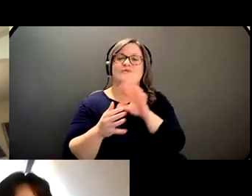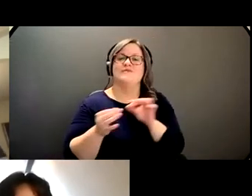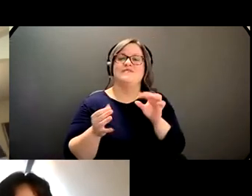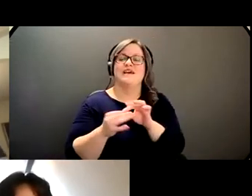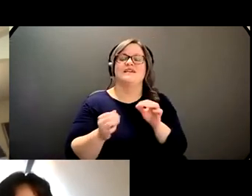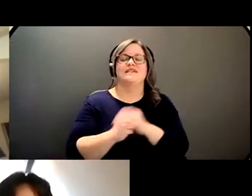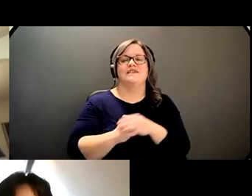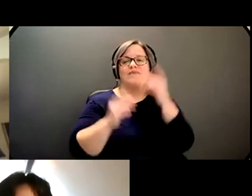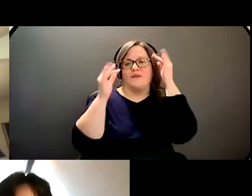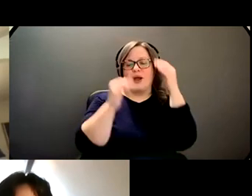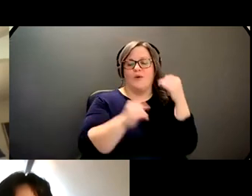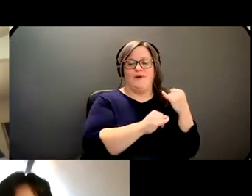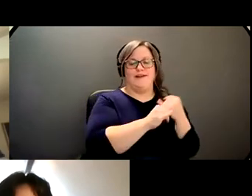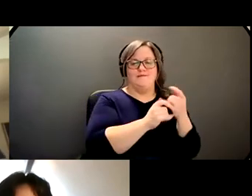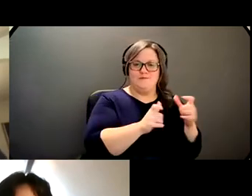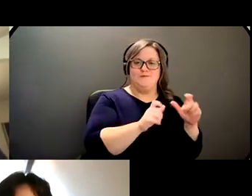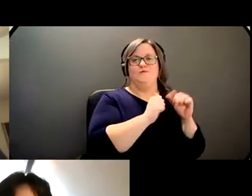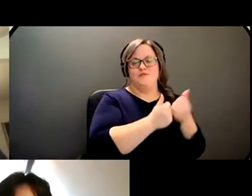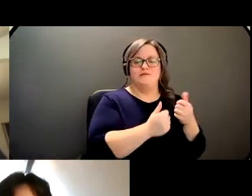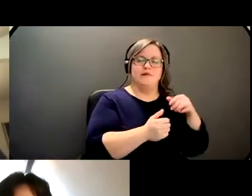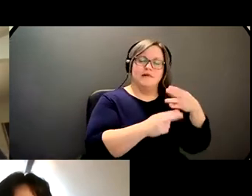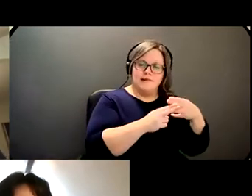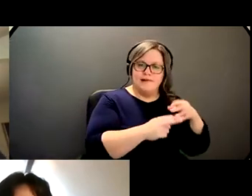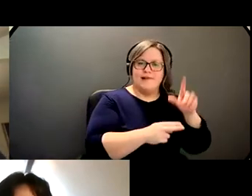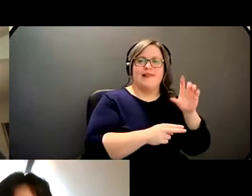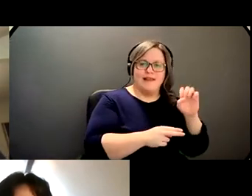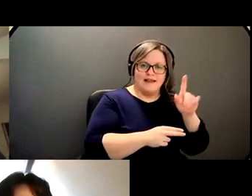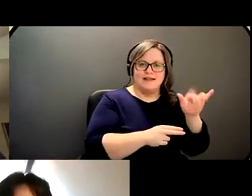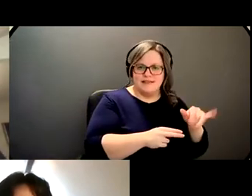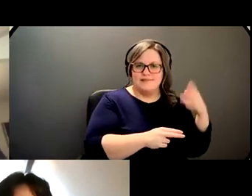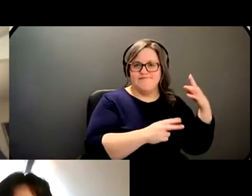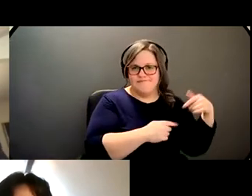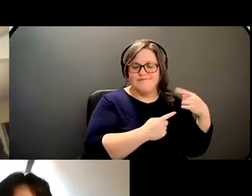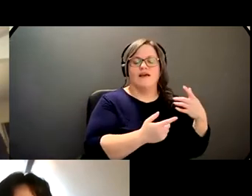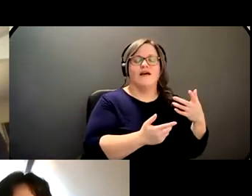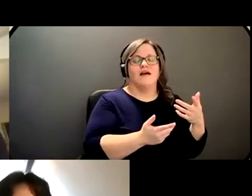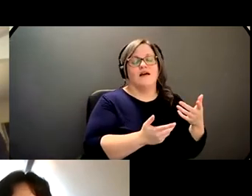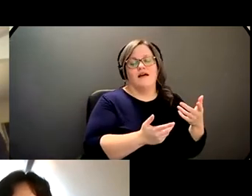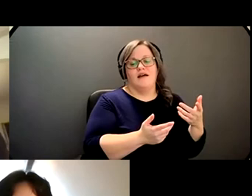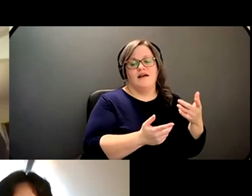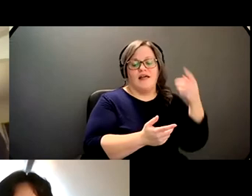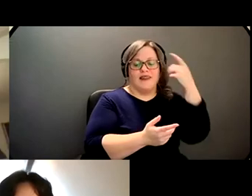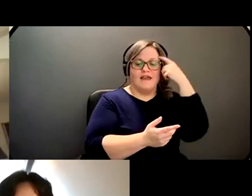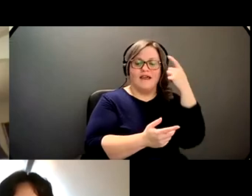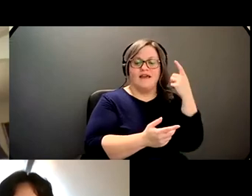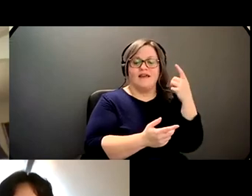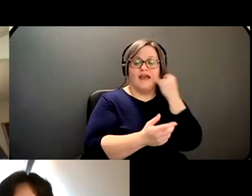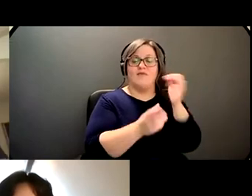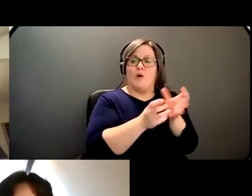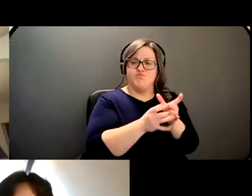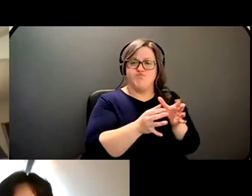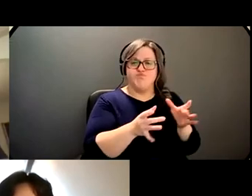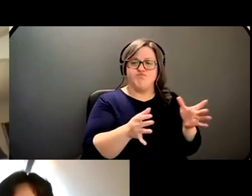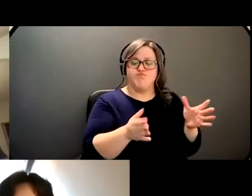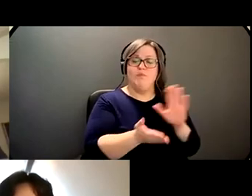that institutional context as well and legacy. And, you know, when you become an institution, it really is when you're